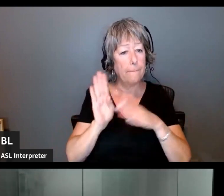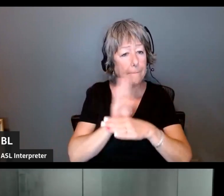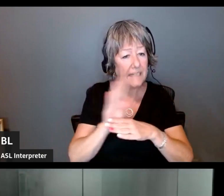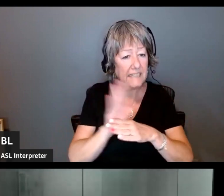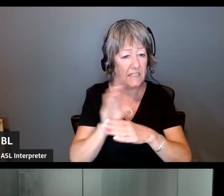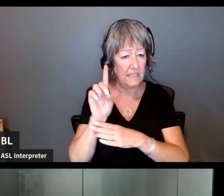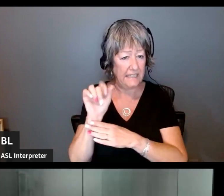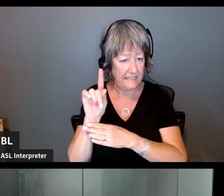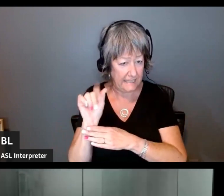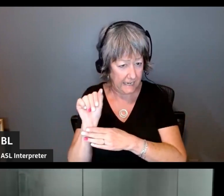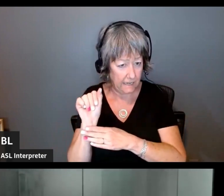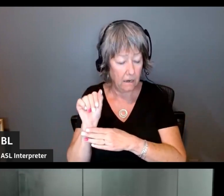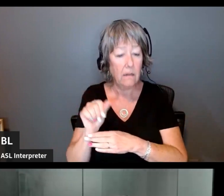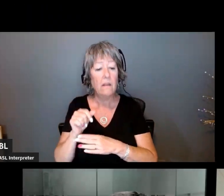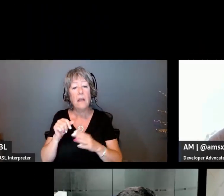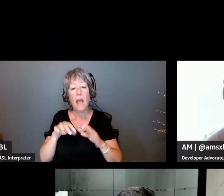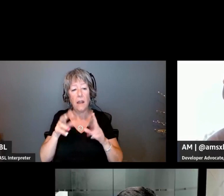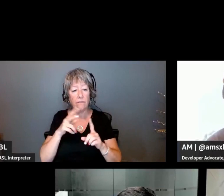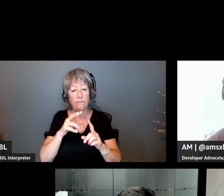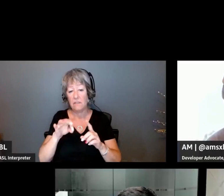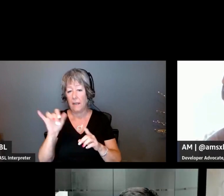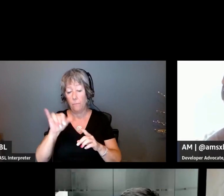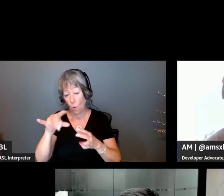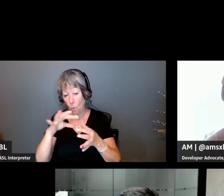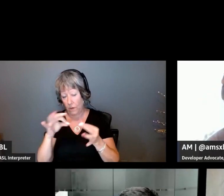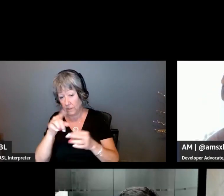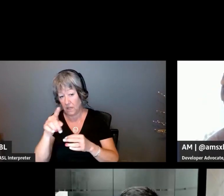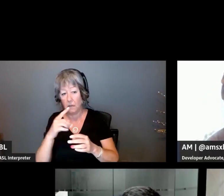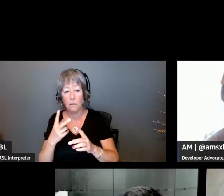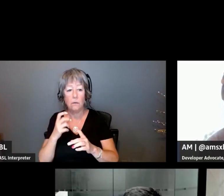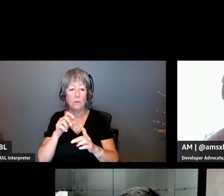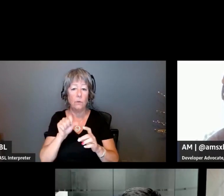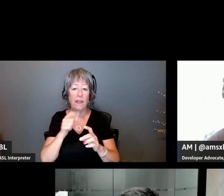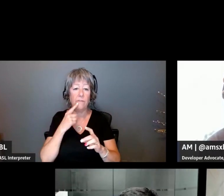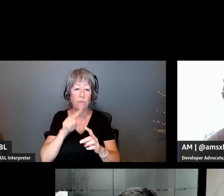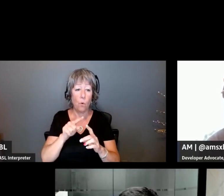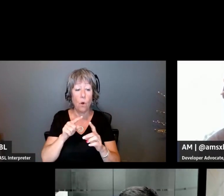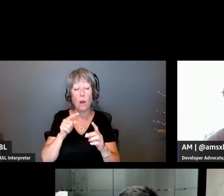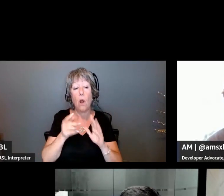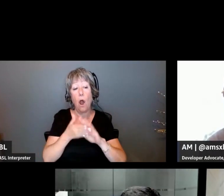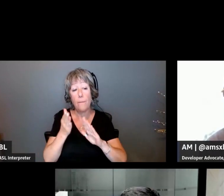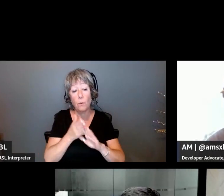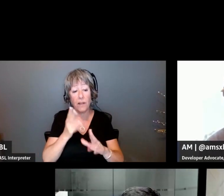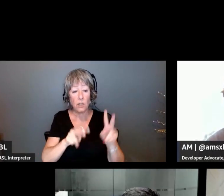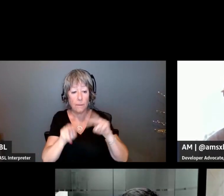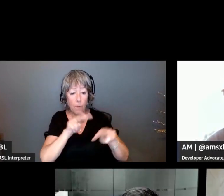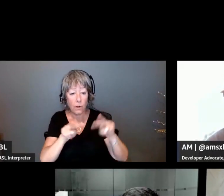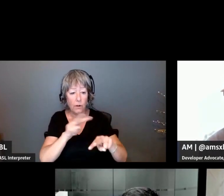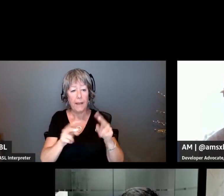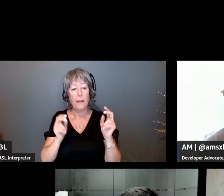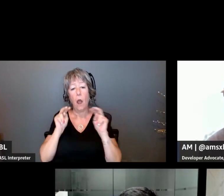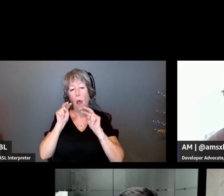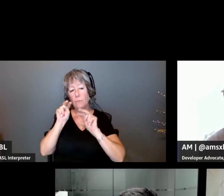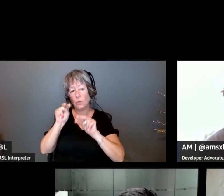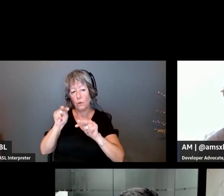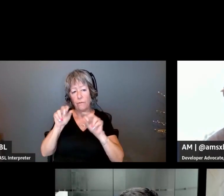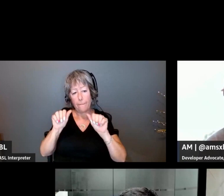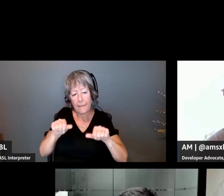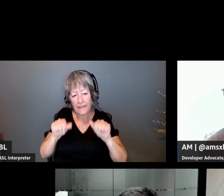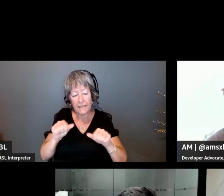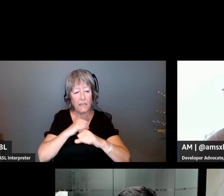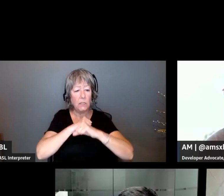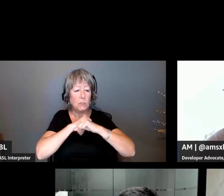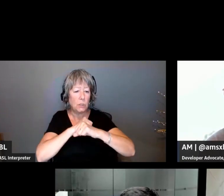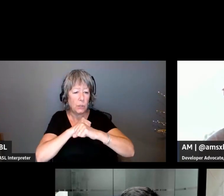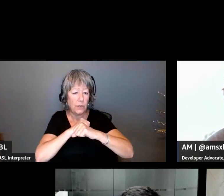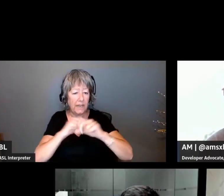And it finds its application, like you rightly said, for application monitoring, log analytics, observability, security analytics, and